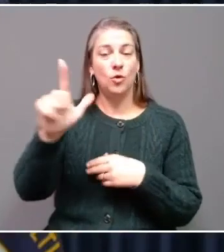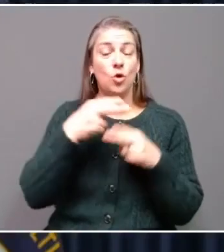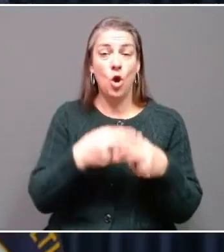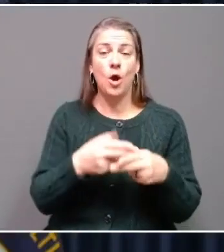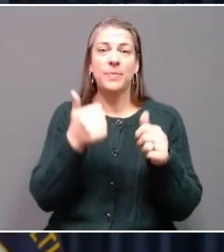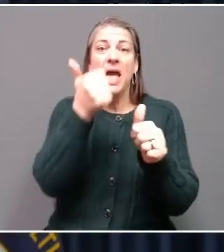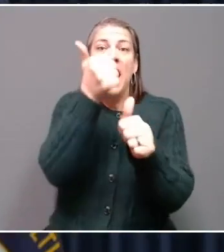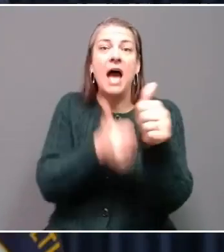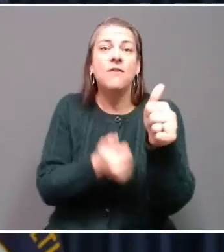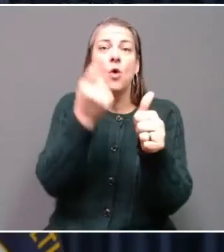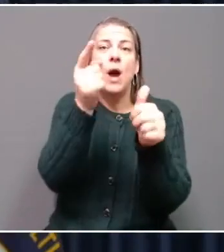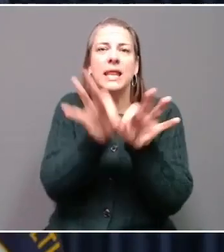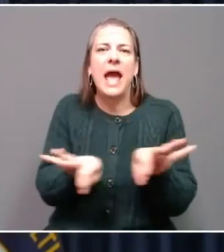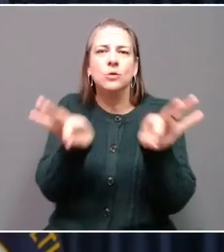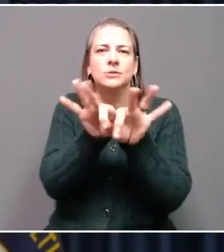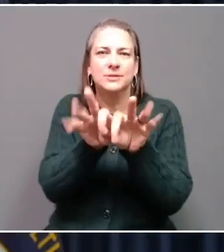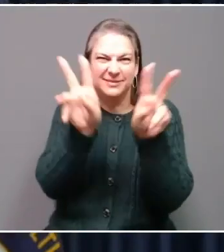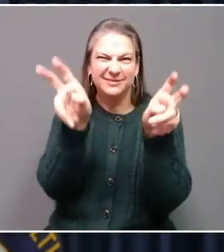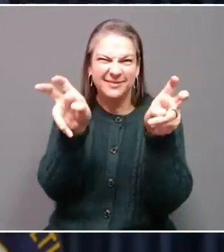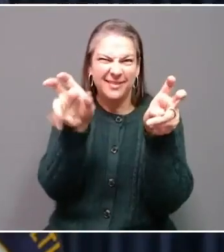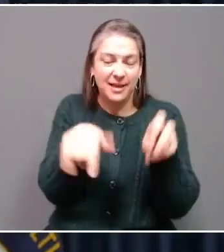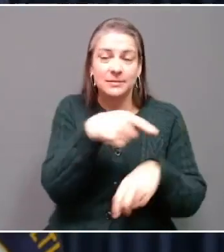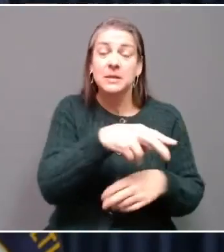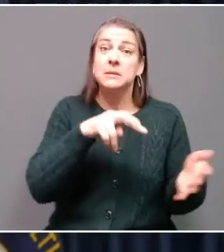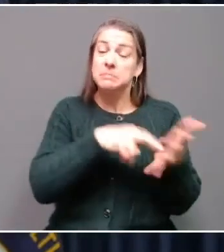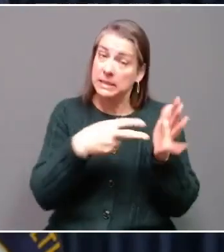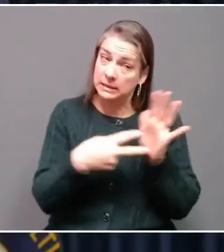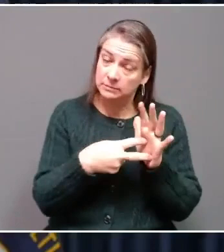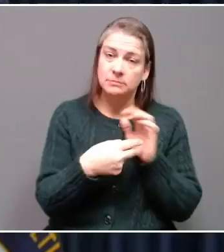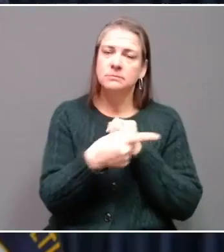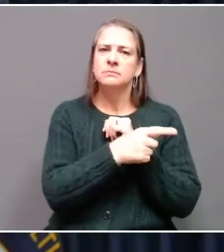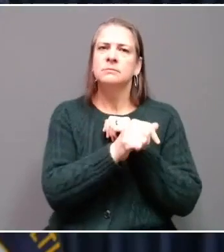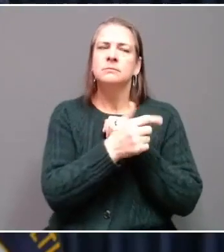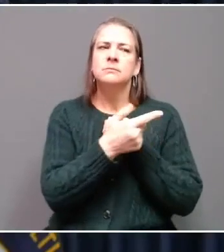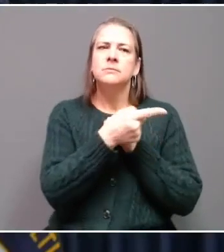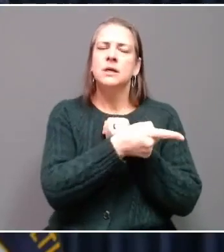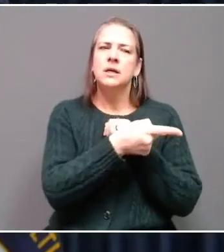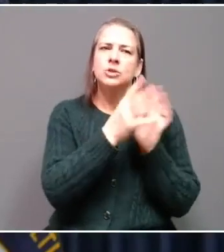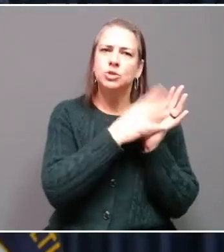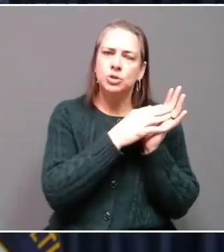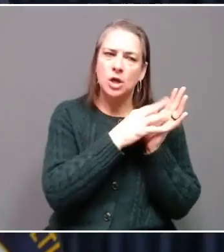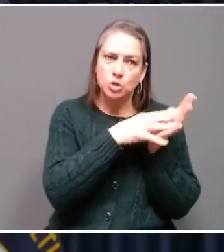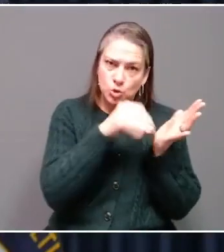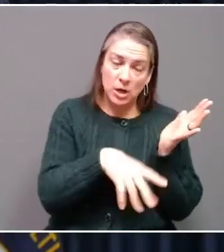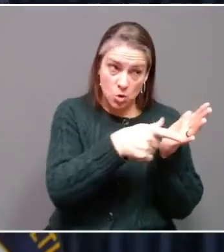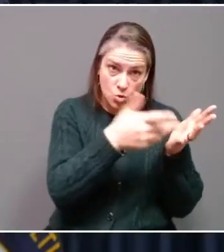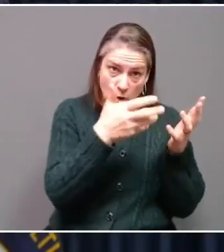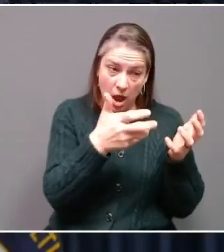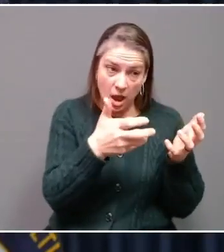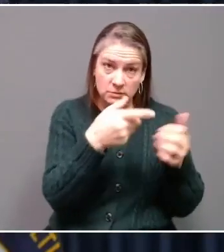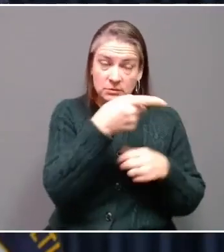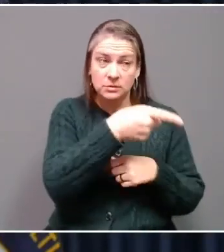County public school graduate has a chance to either secure dollars they need for higher education through Evolve